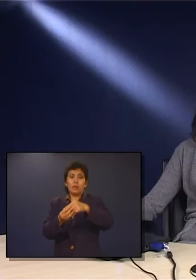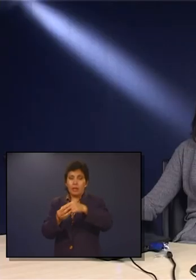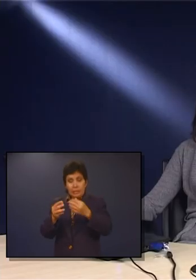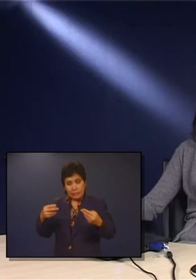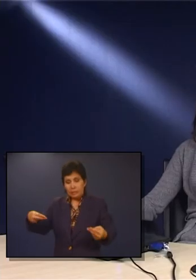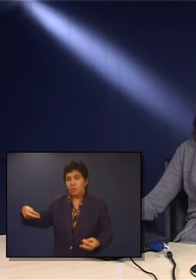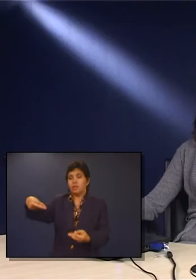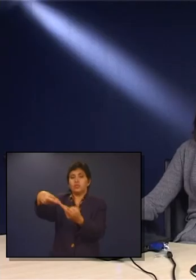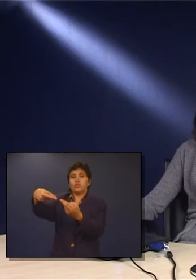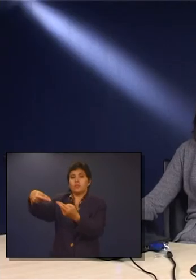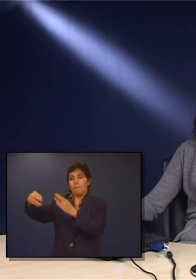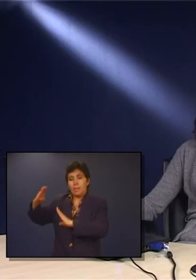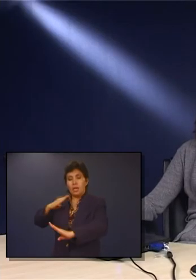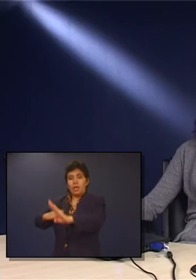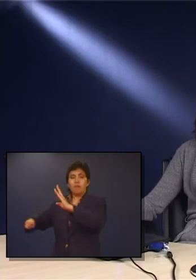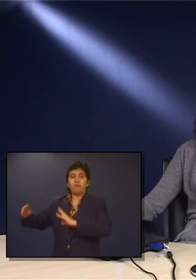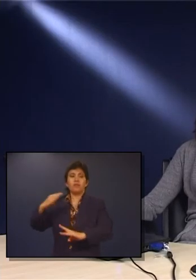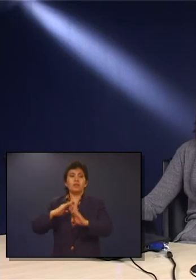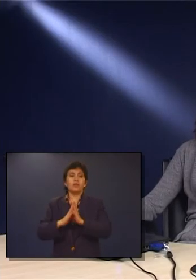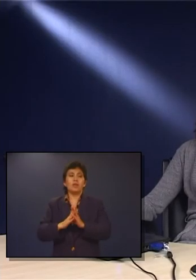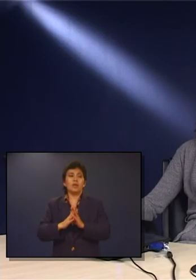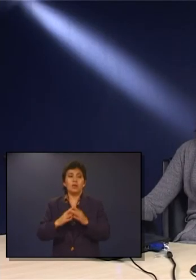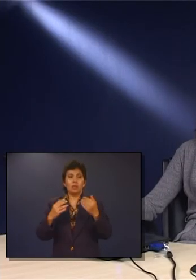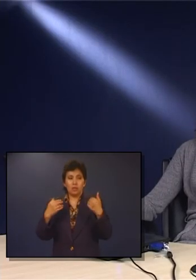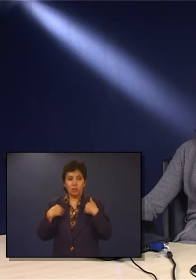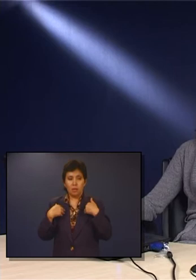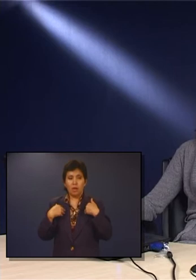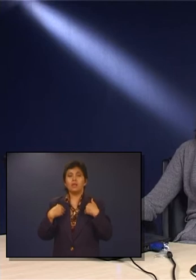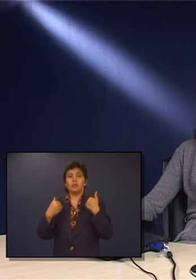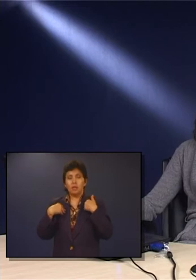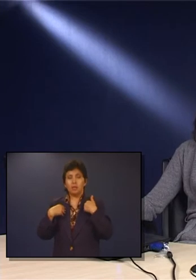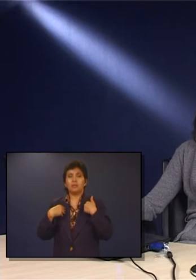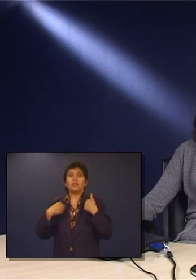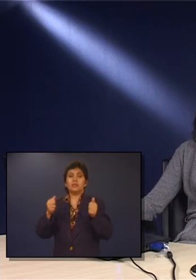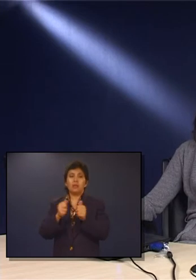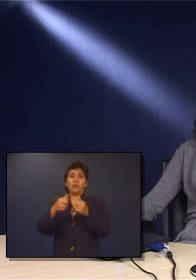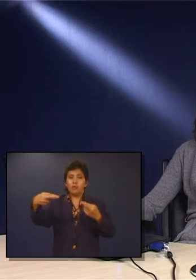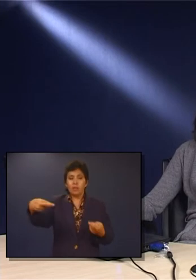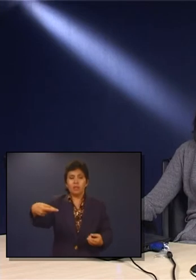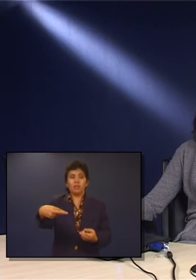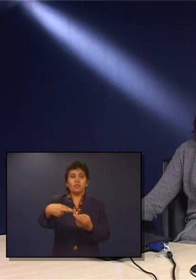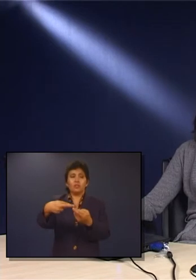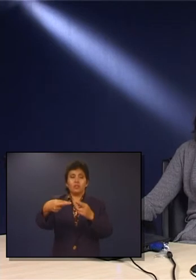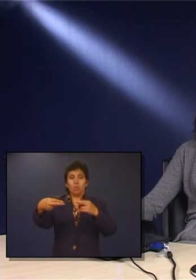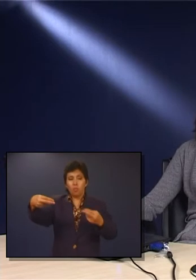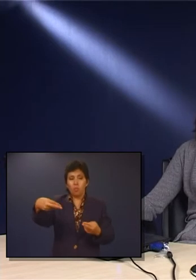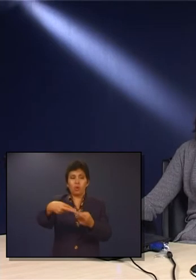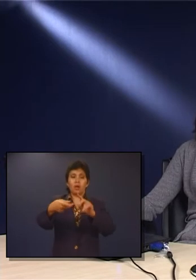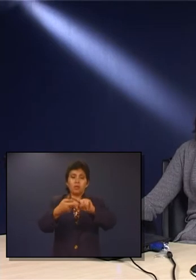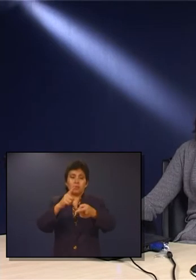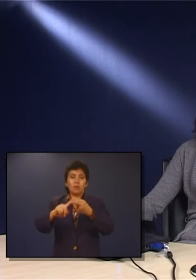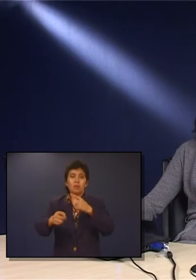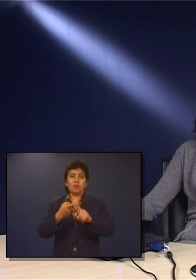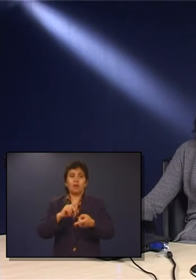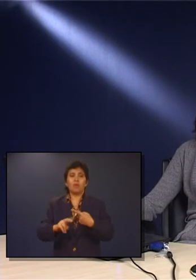relation, but between there is some mediating relationship. These are some of them, not all of them, some of them.